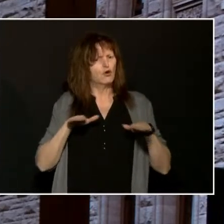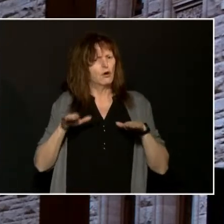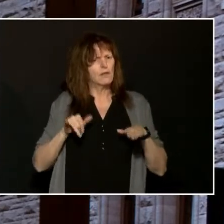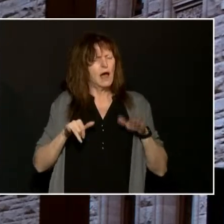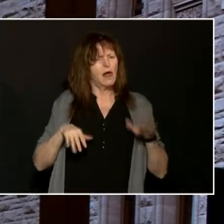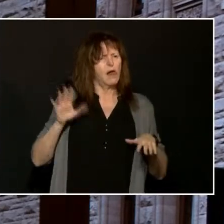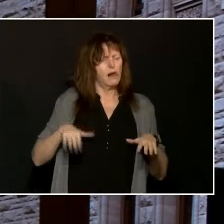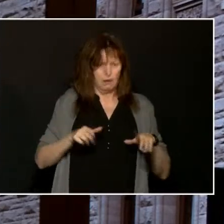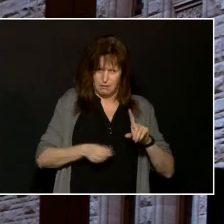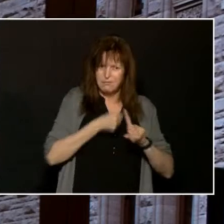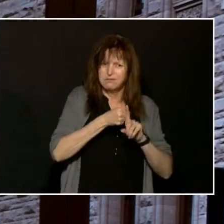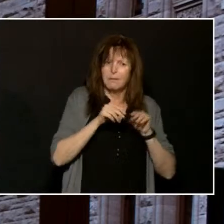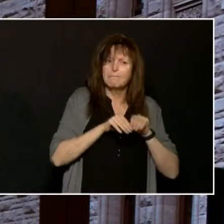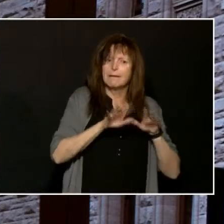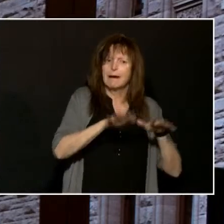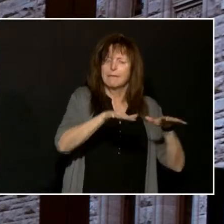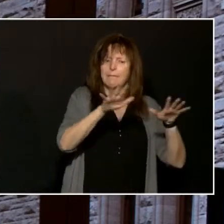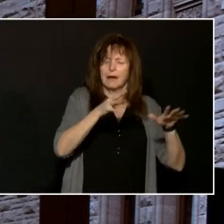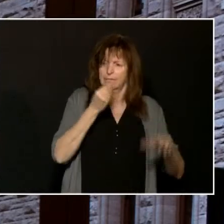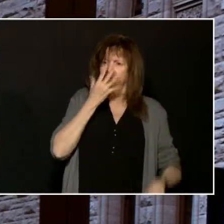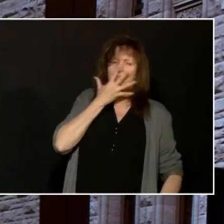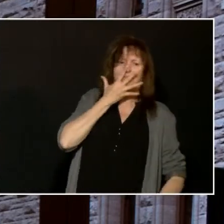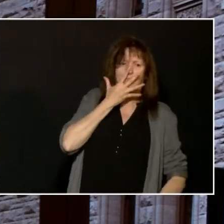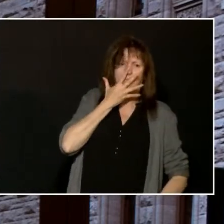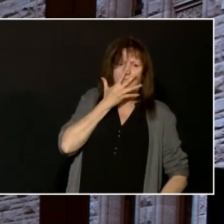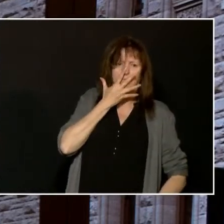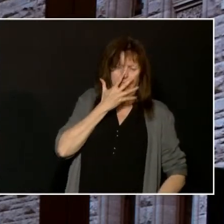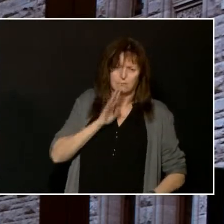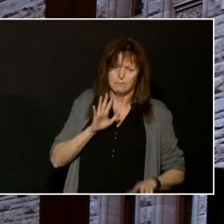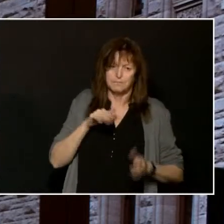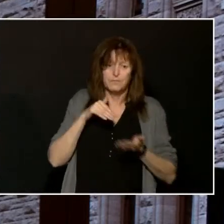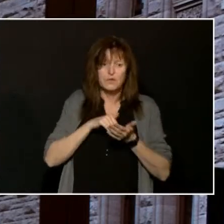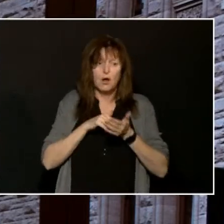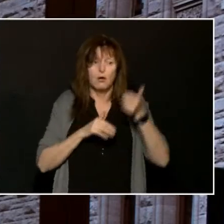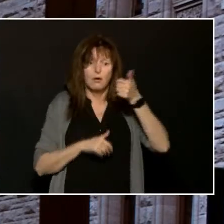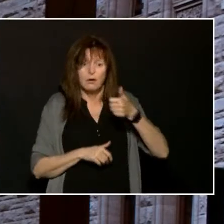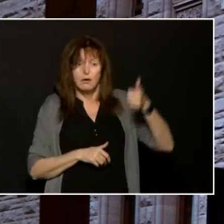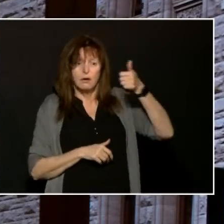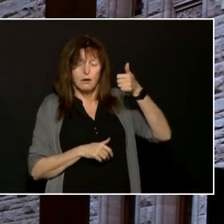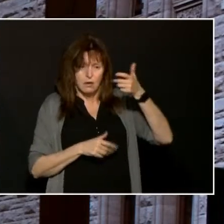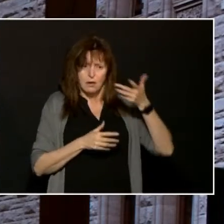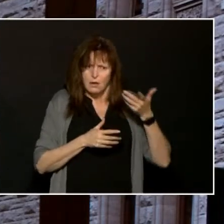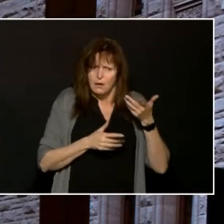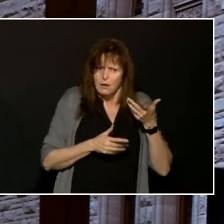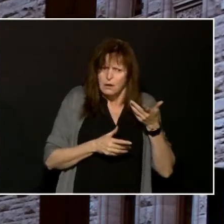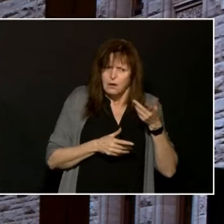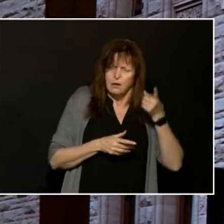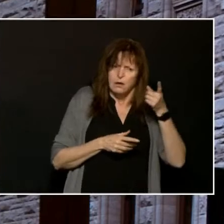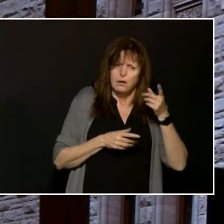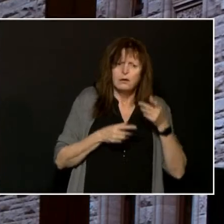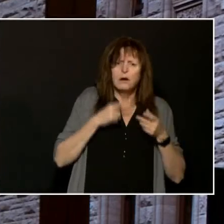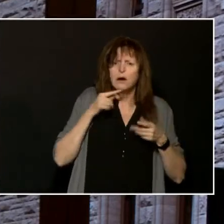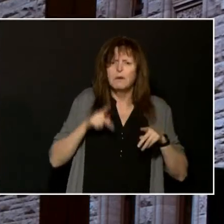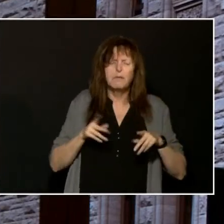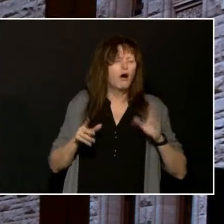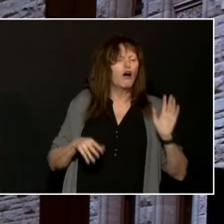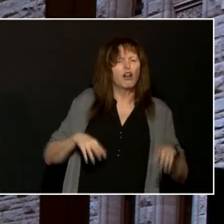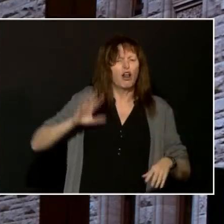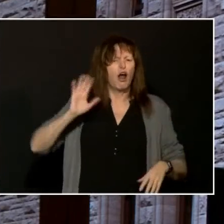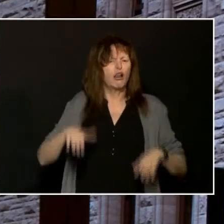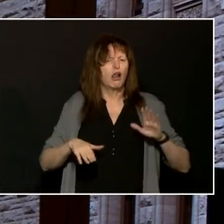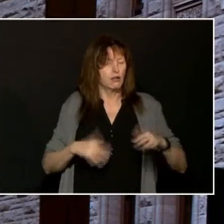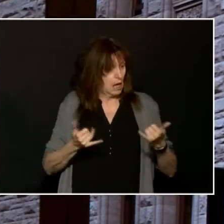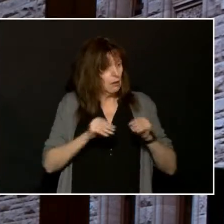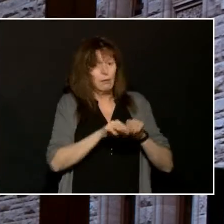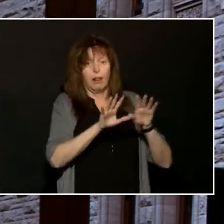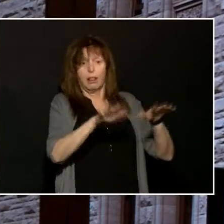the MOH, Dr. Cadden, has alluded to that, saying people had dropped their guard, if you may, and that has caused spread throughout the community. So